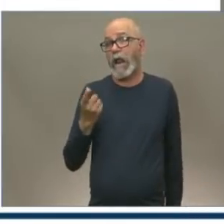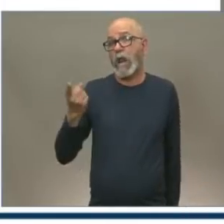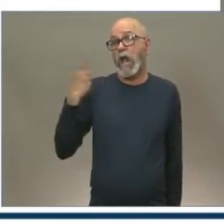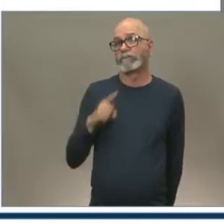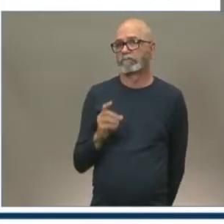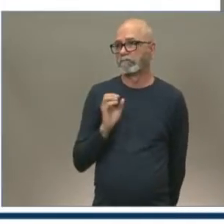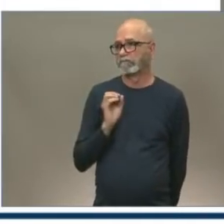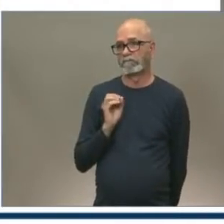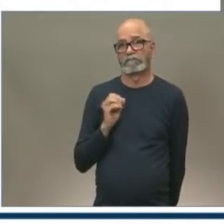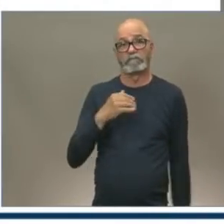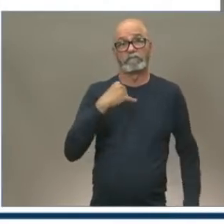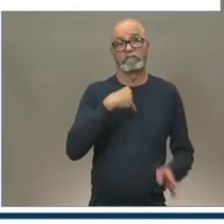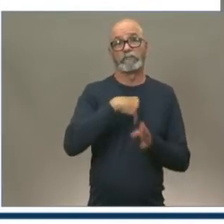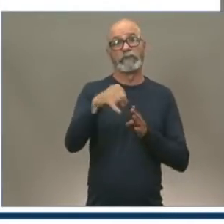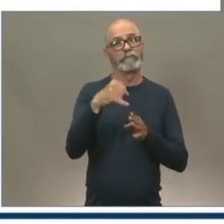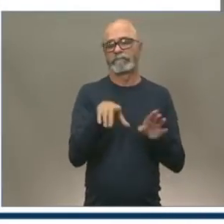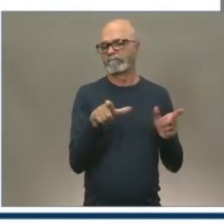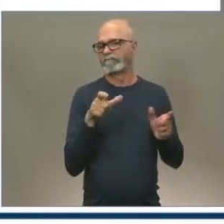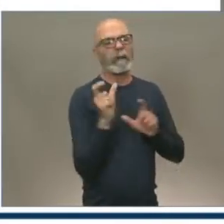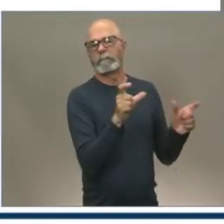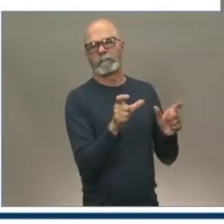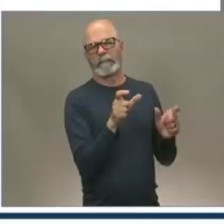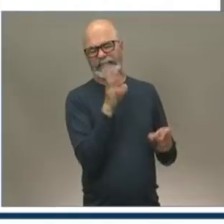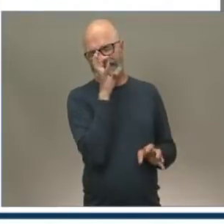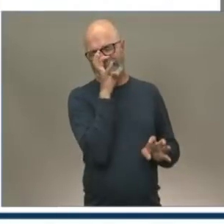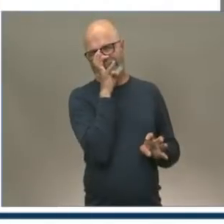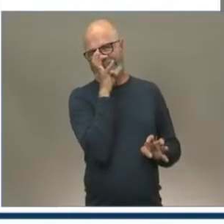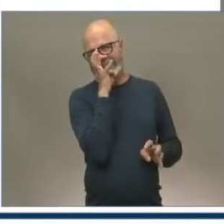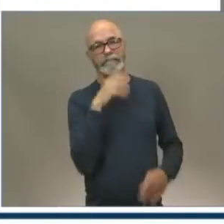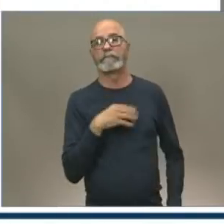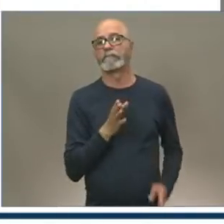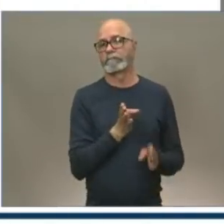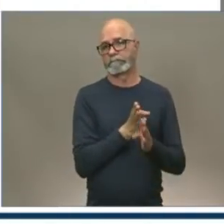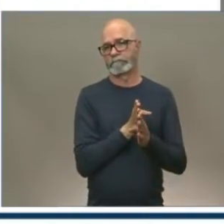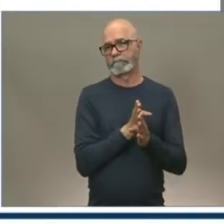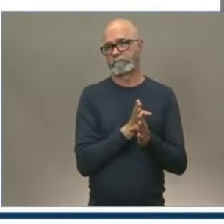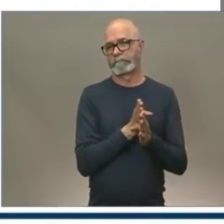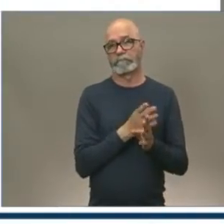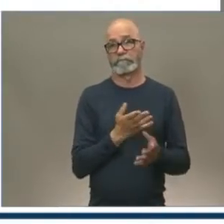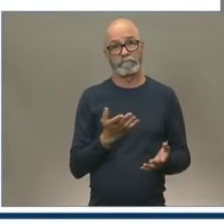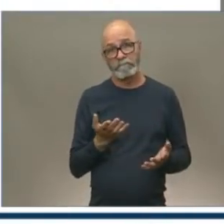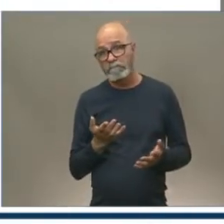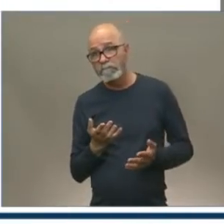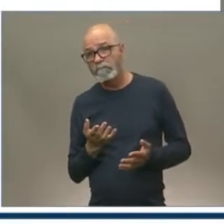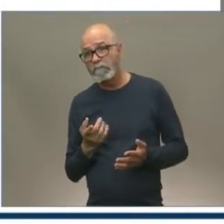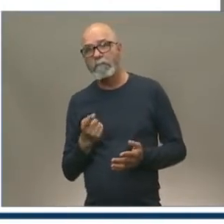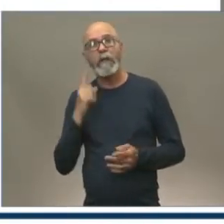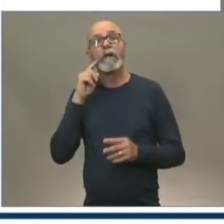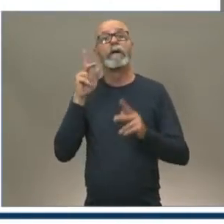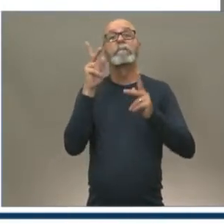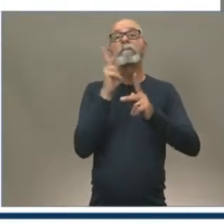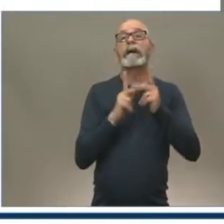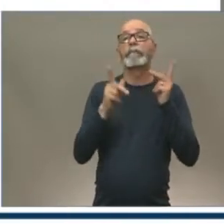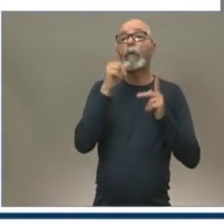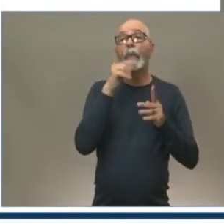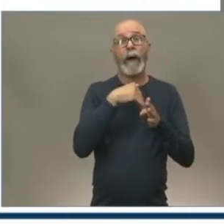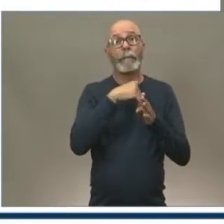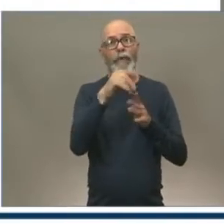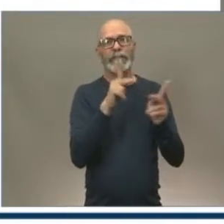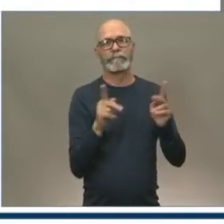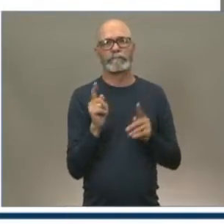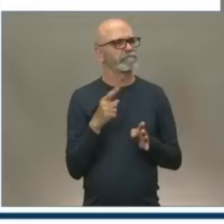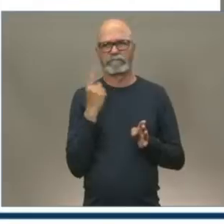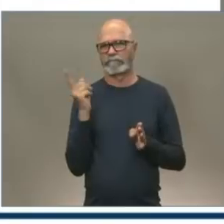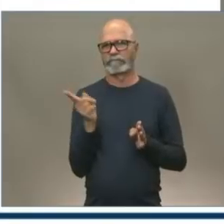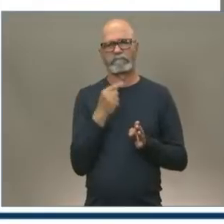was shut down tightly. What we do know is the border folks are seeing a significant increase that in the